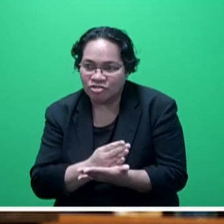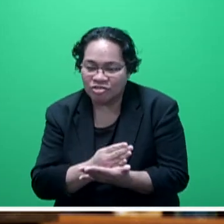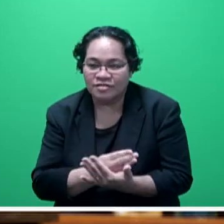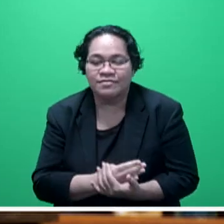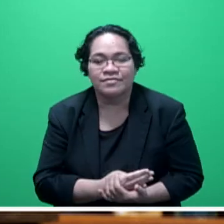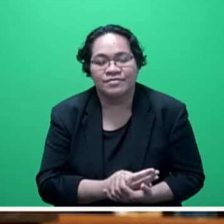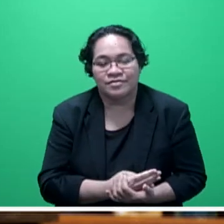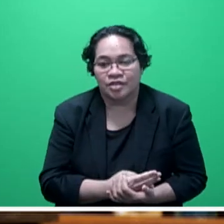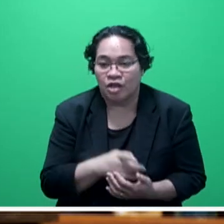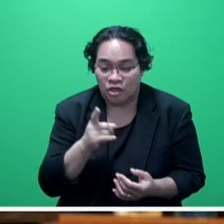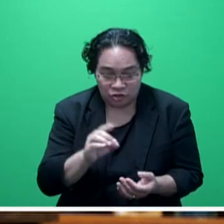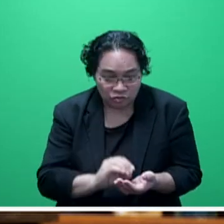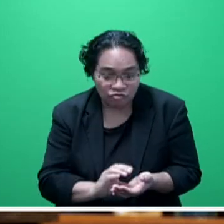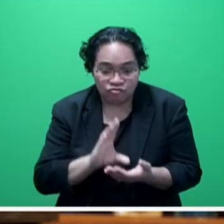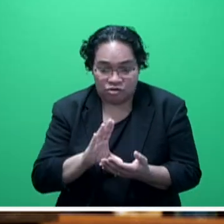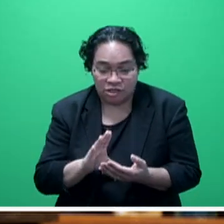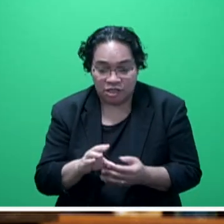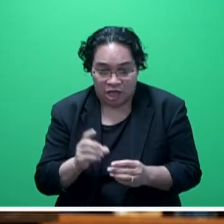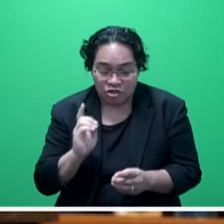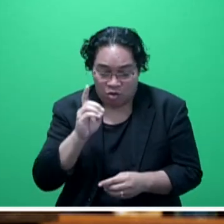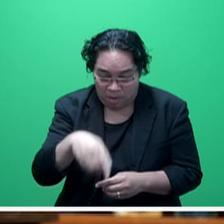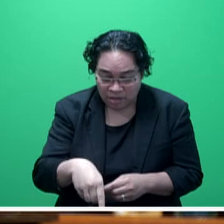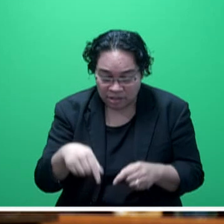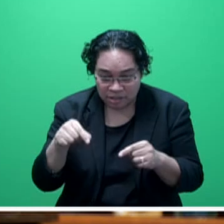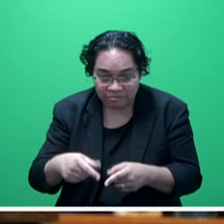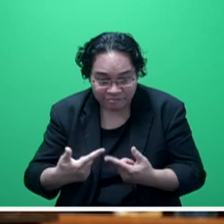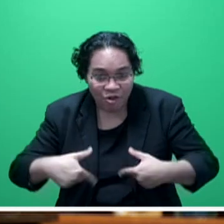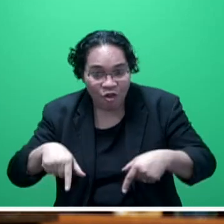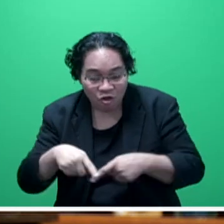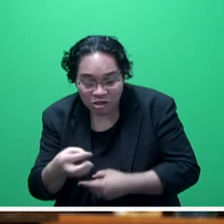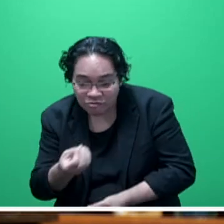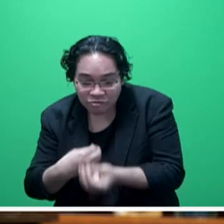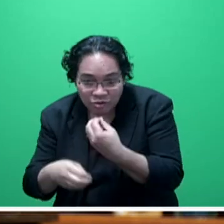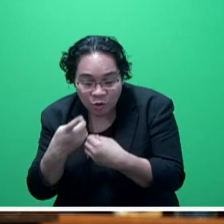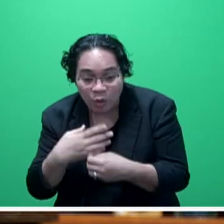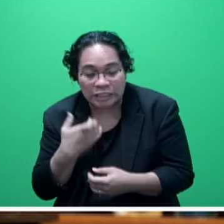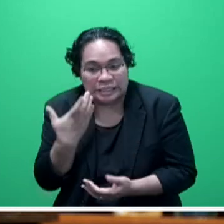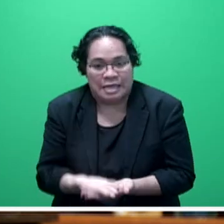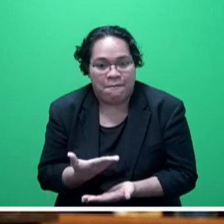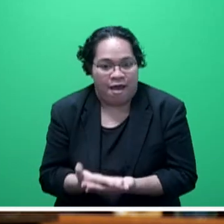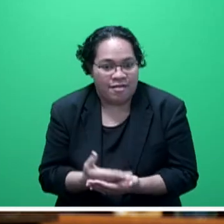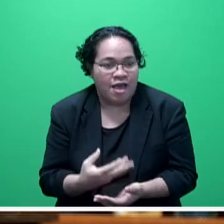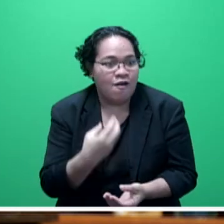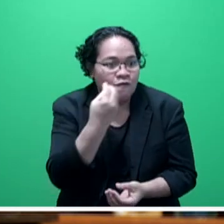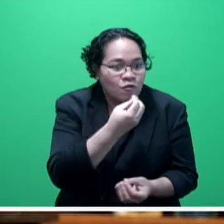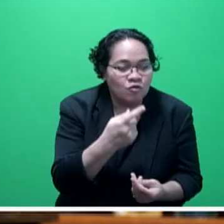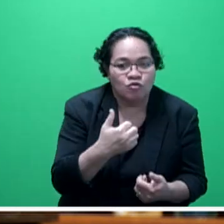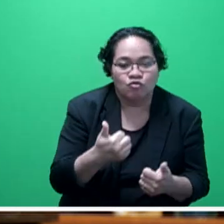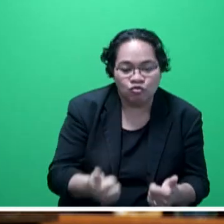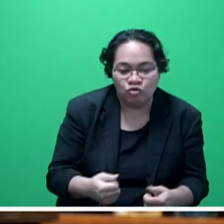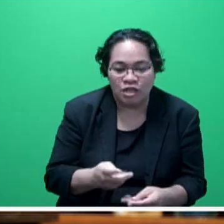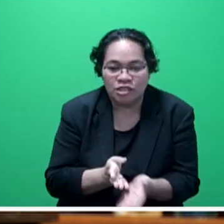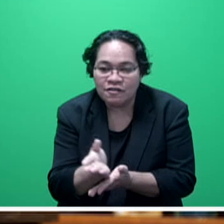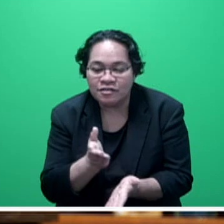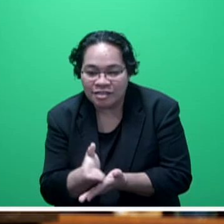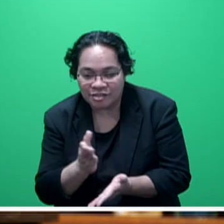Increase in domestic consumption will increase demand for goods and services, thus increase demand for labourers